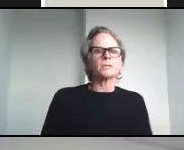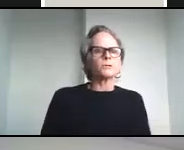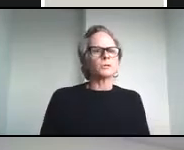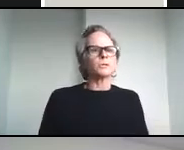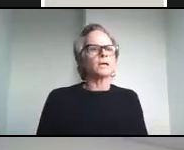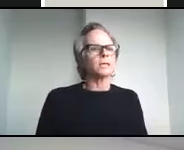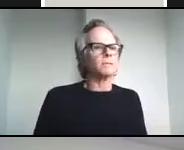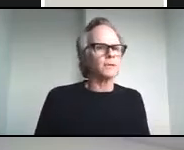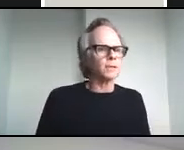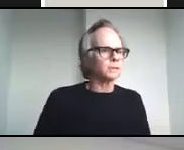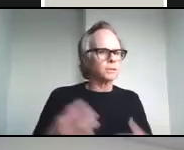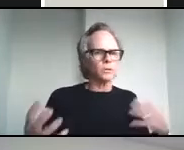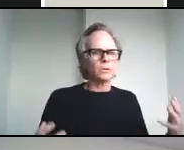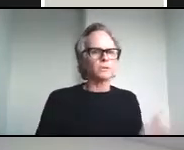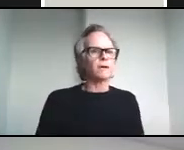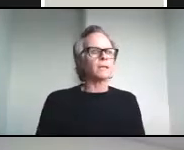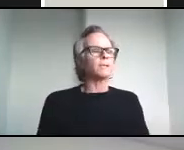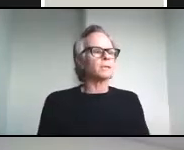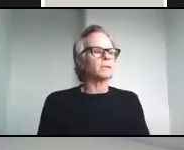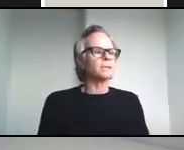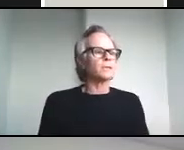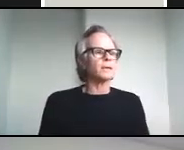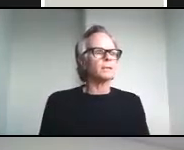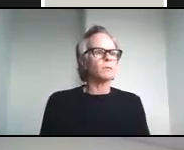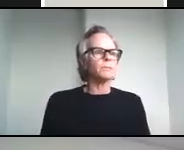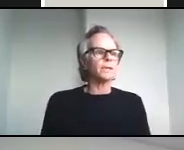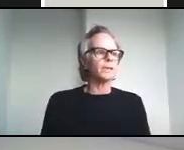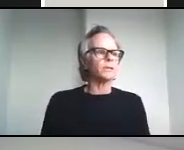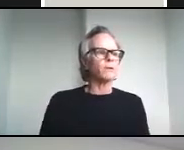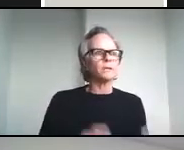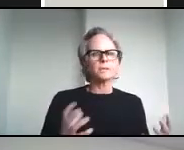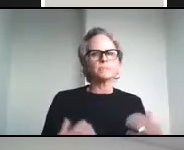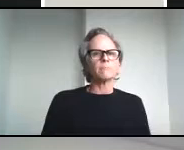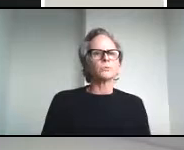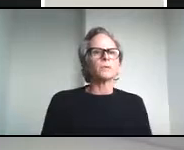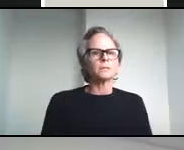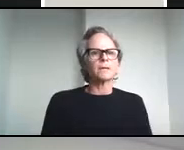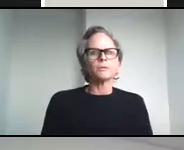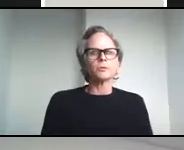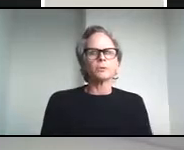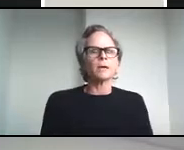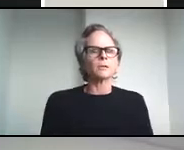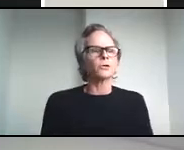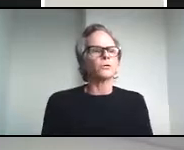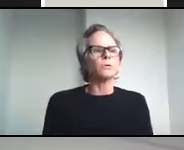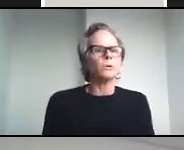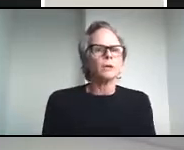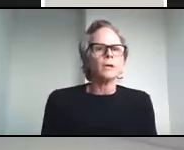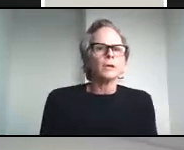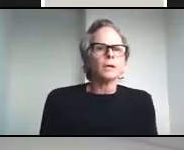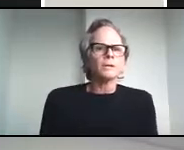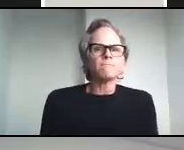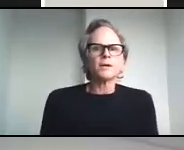by a construction document phase, still a development of the design that will begin around September 27th, early